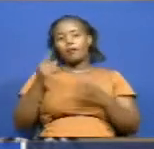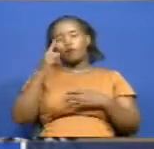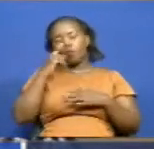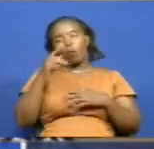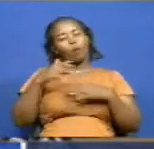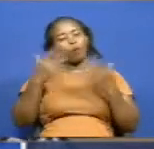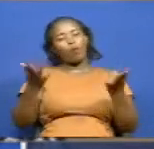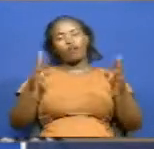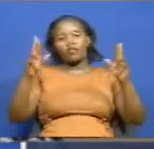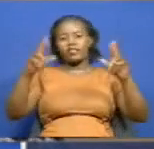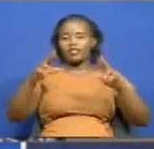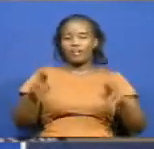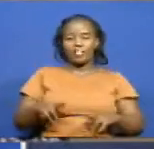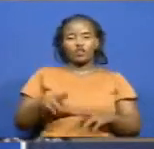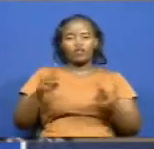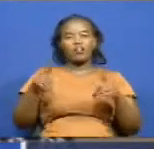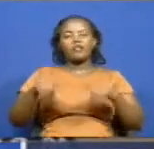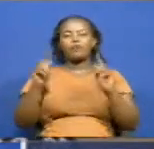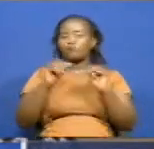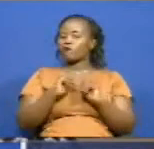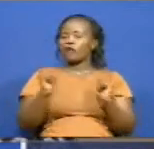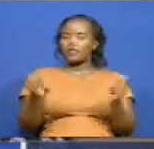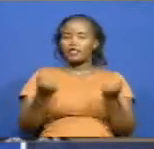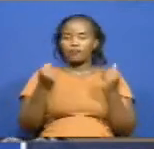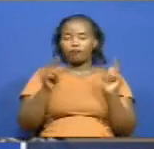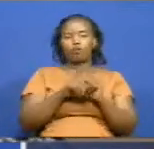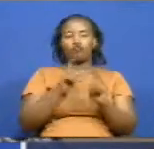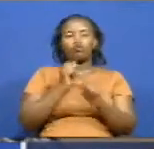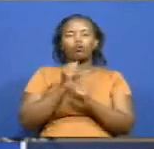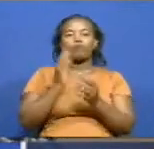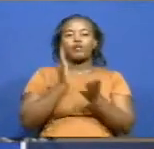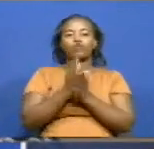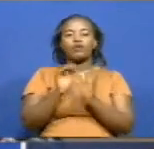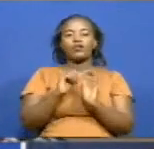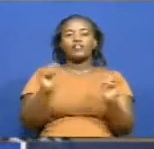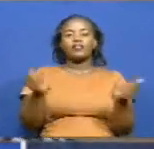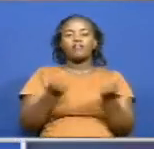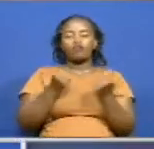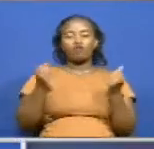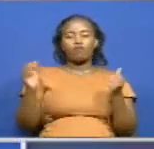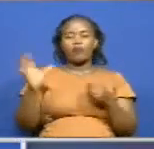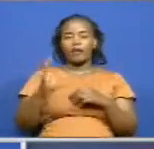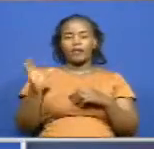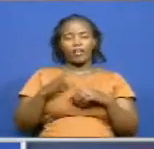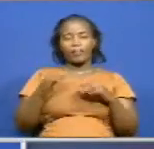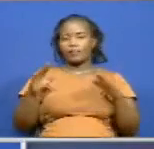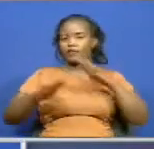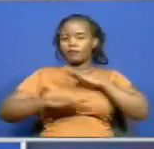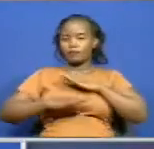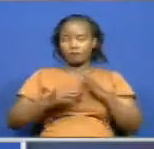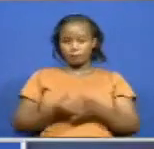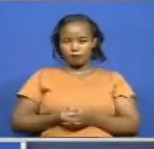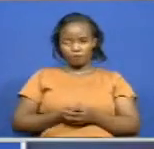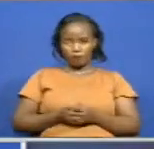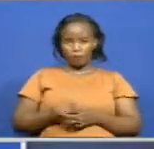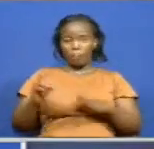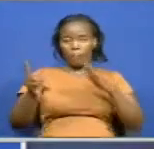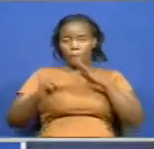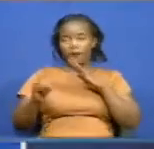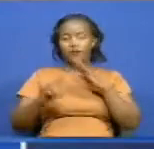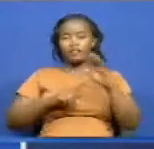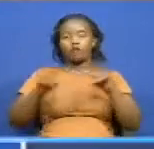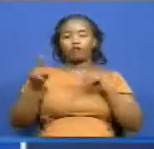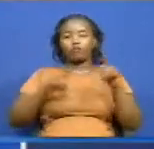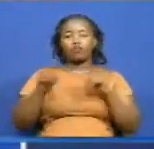they themselves are safe, and they also ensure that the safety of their clients is guaranteed. According to the Ministry of Tourism report on the impact